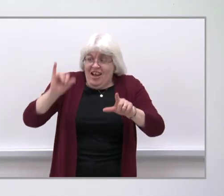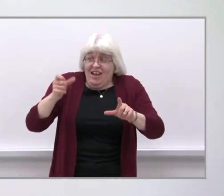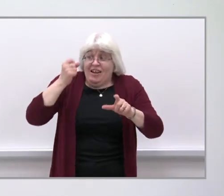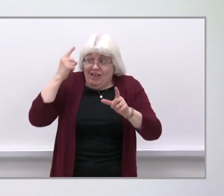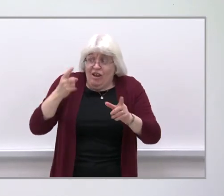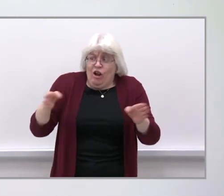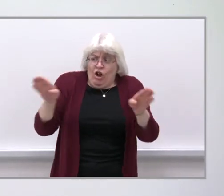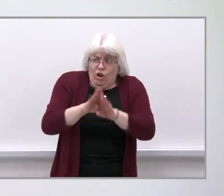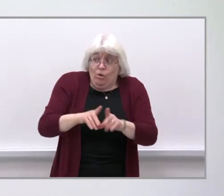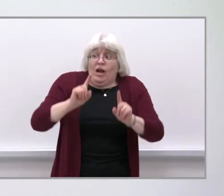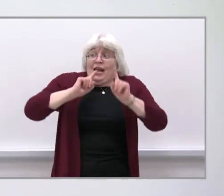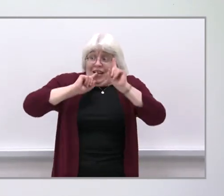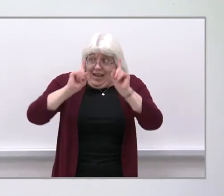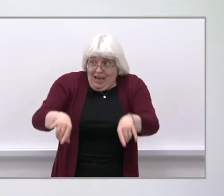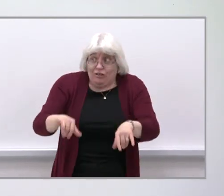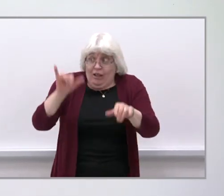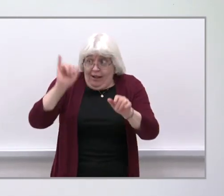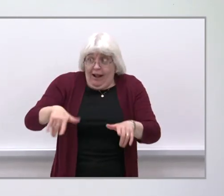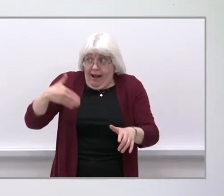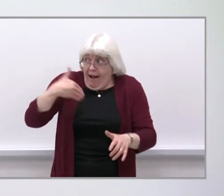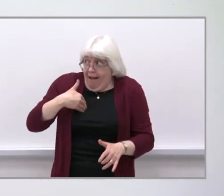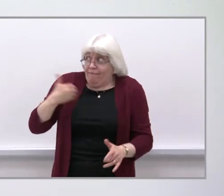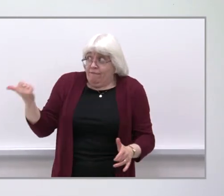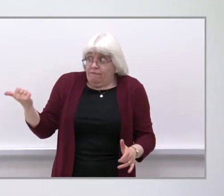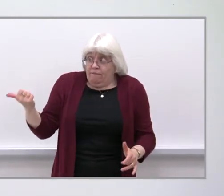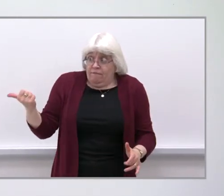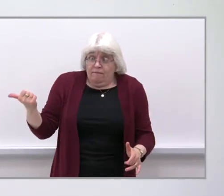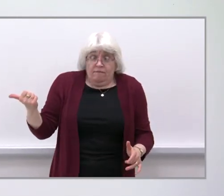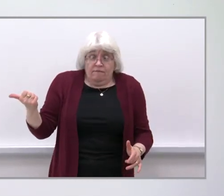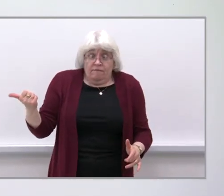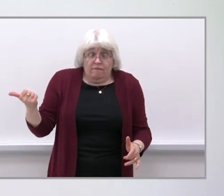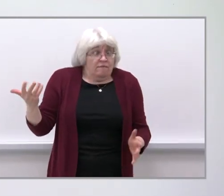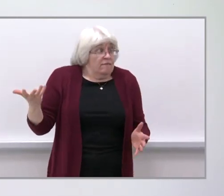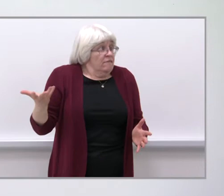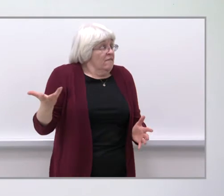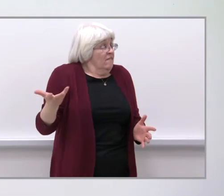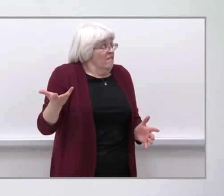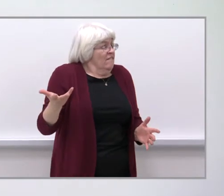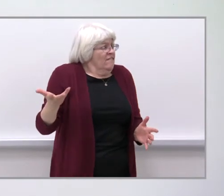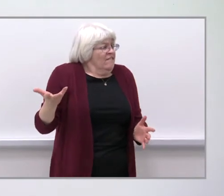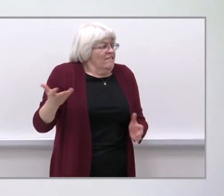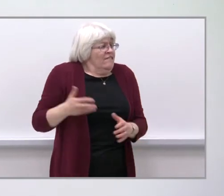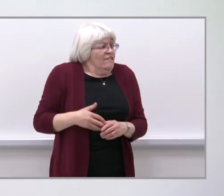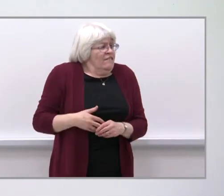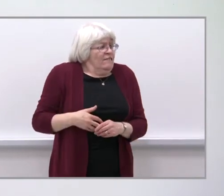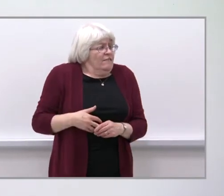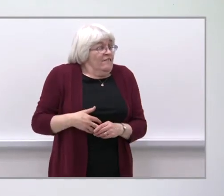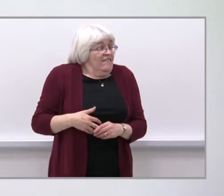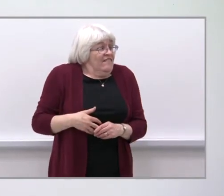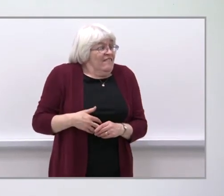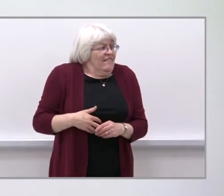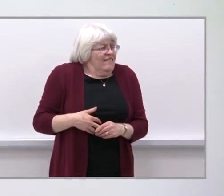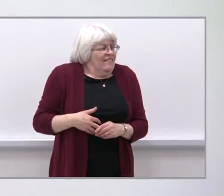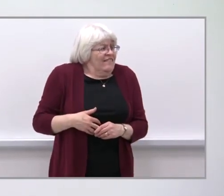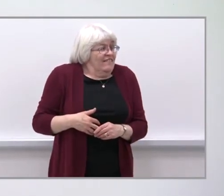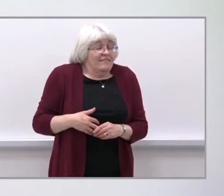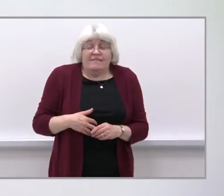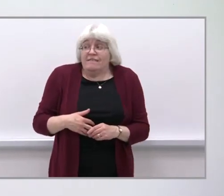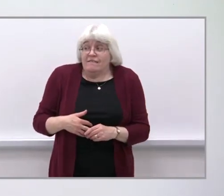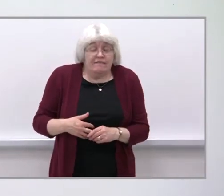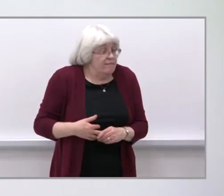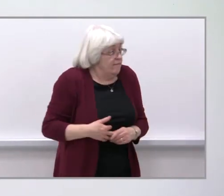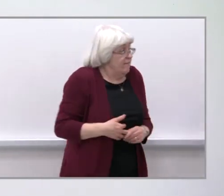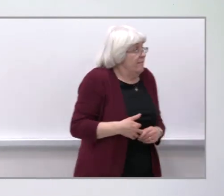questions, can we see it in ASL and able to answer it? Can those questions be done in ASL so that we can see it in ASL and then answer those